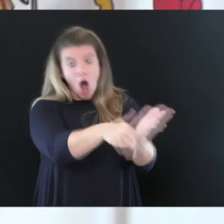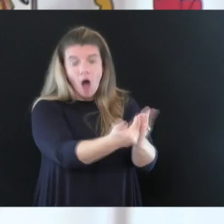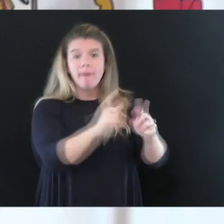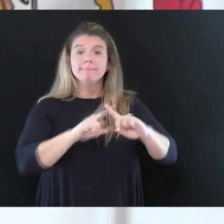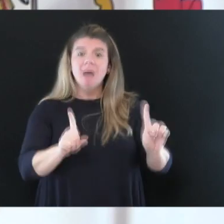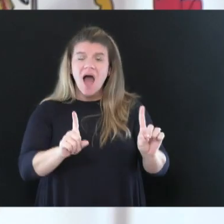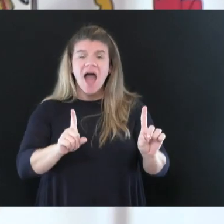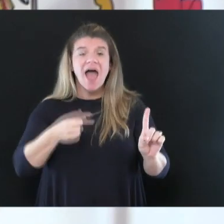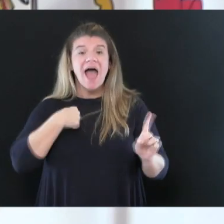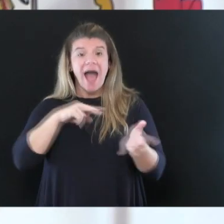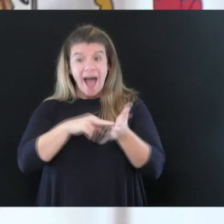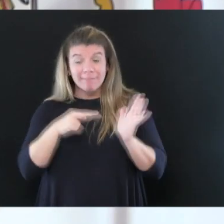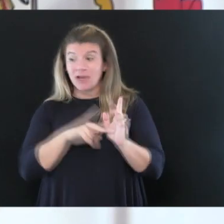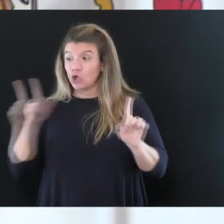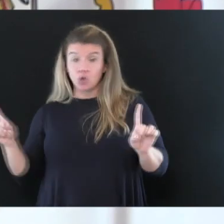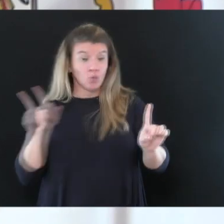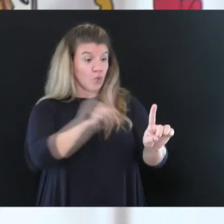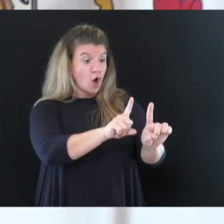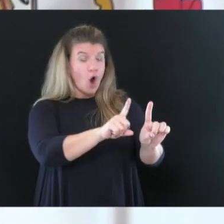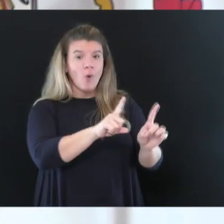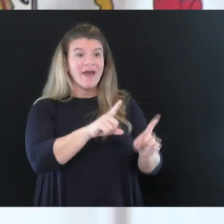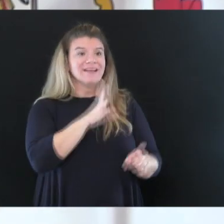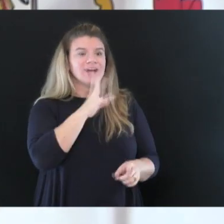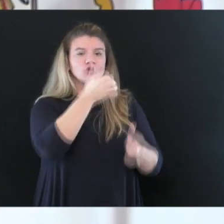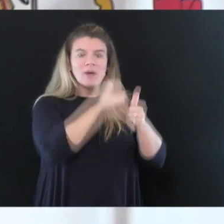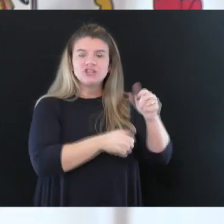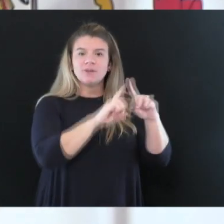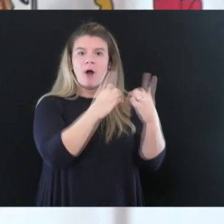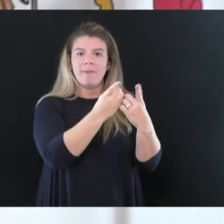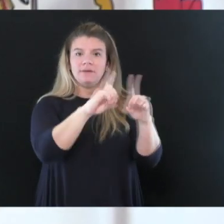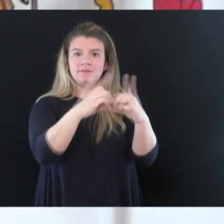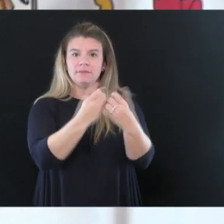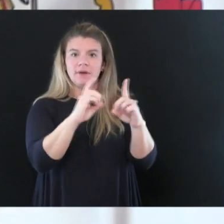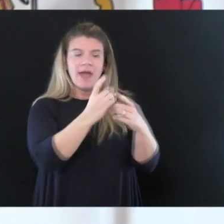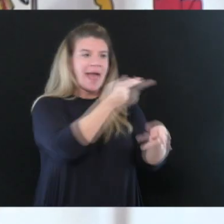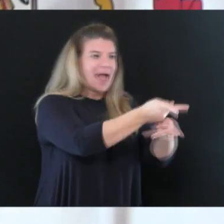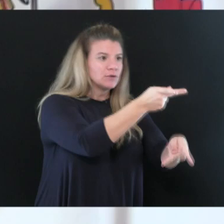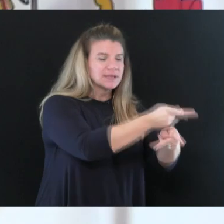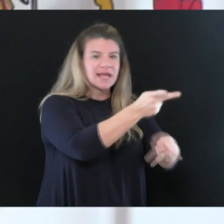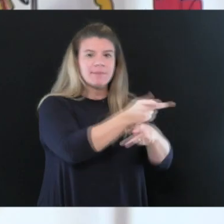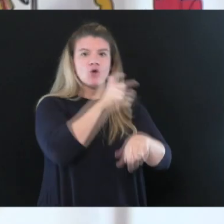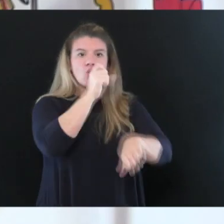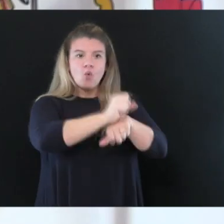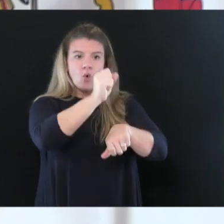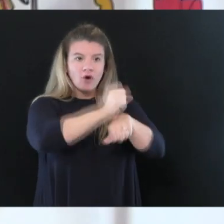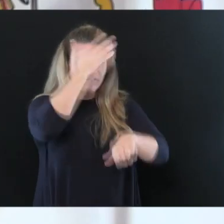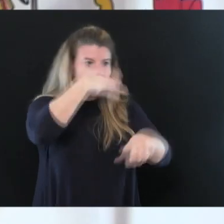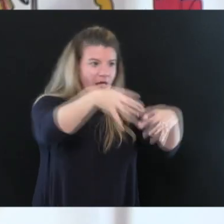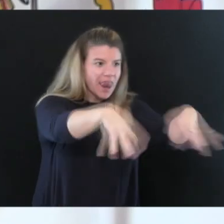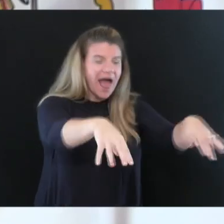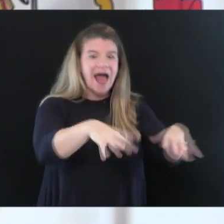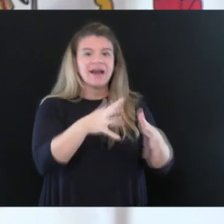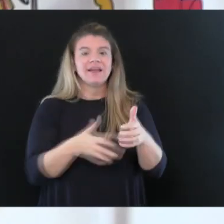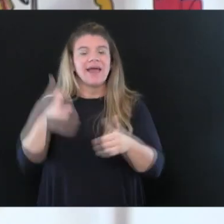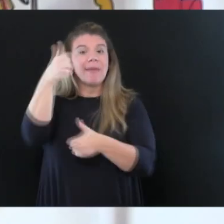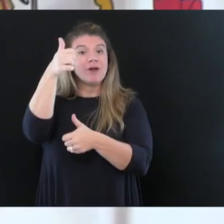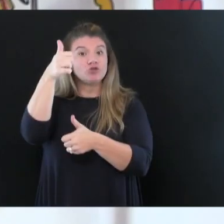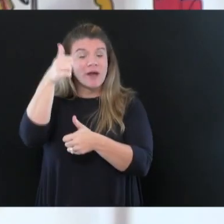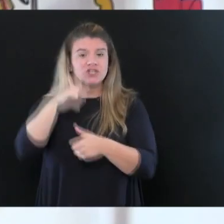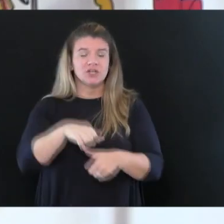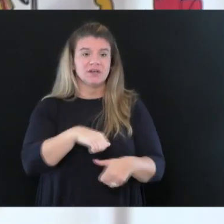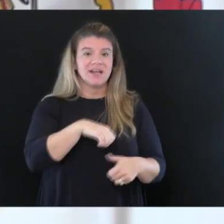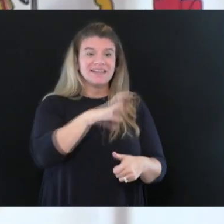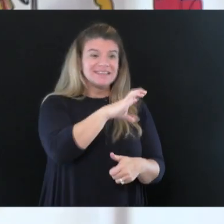about talk to the people in housekeeping, talk to the people on the front lines, talk to the absolute administrator, talk